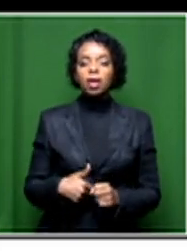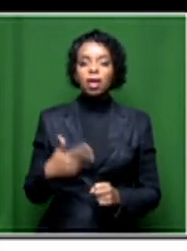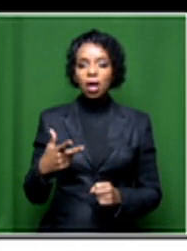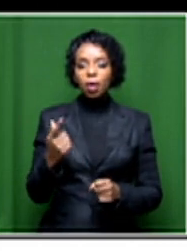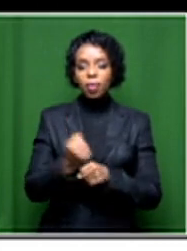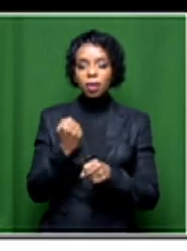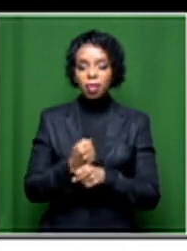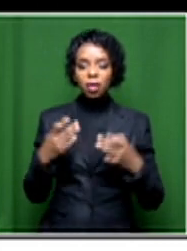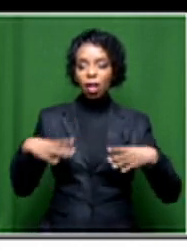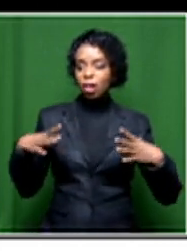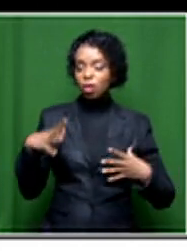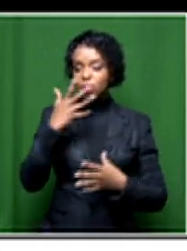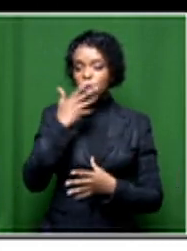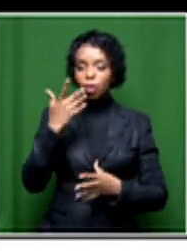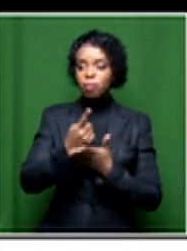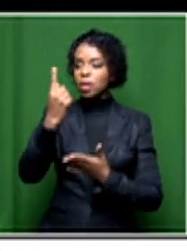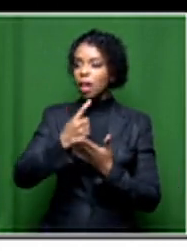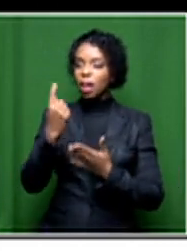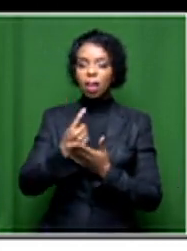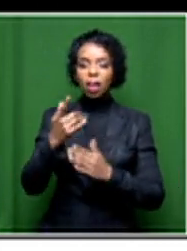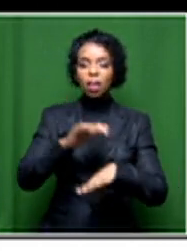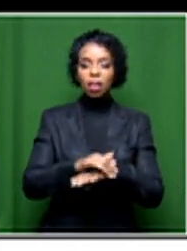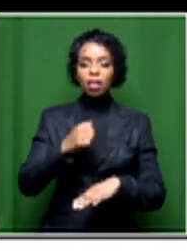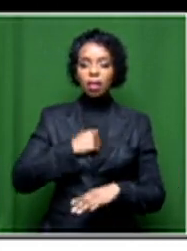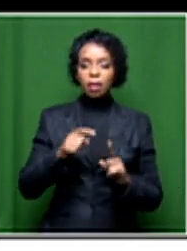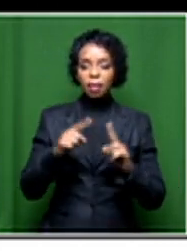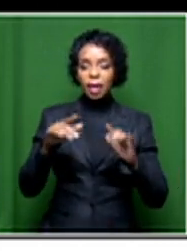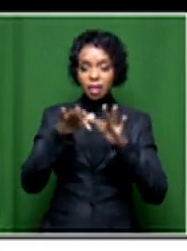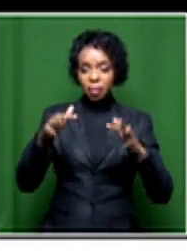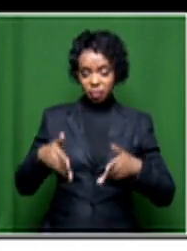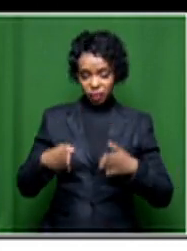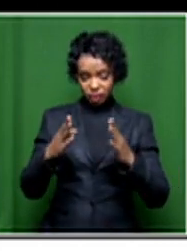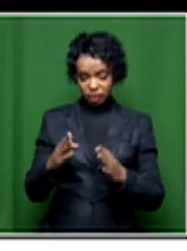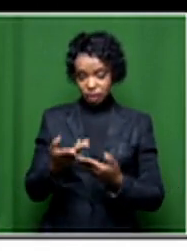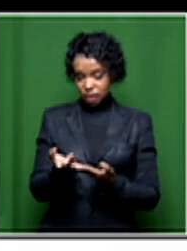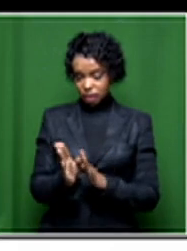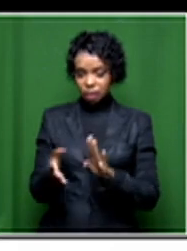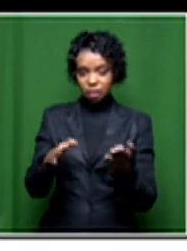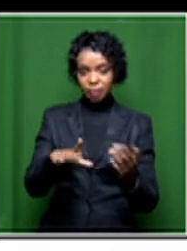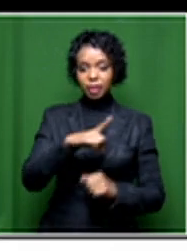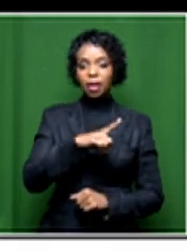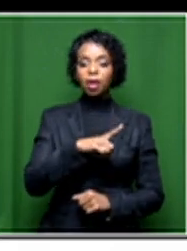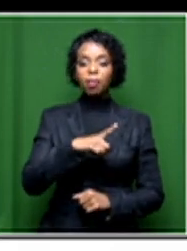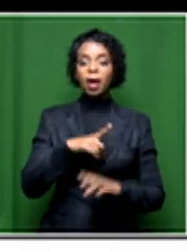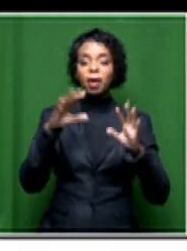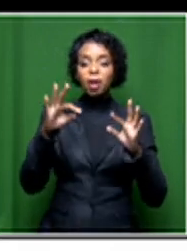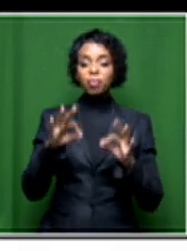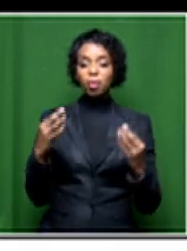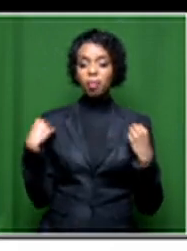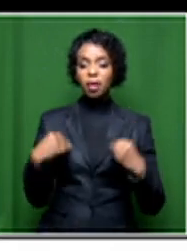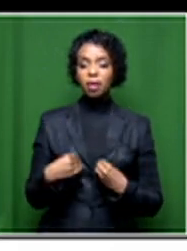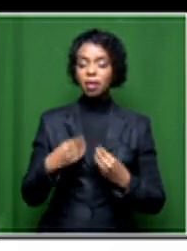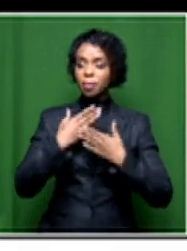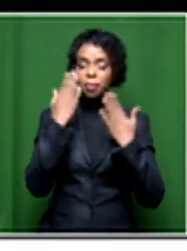protective clothes and I was selling it to my friends, while people on the streets were dying because they didn't have proper clothing. So I designed a